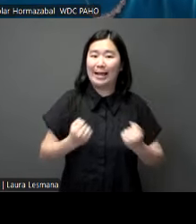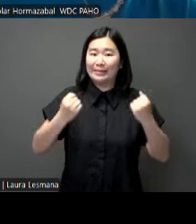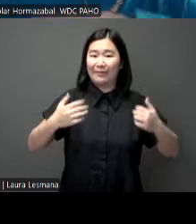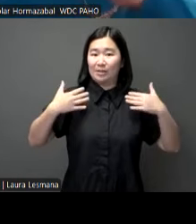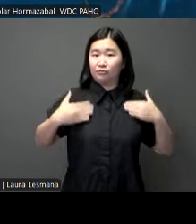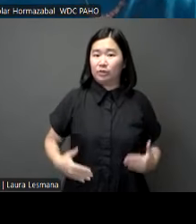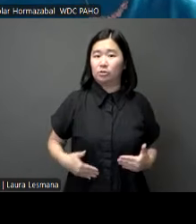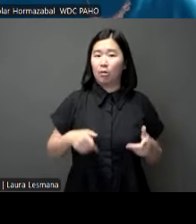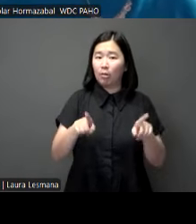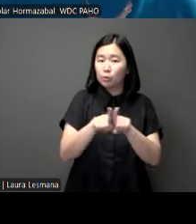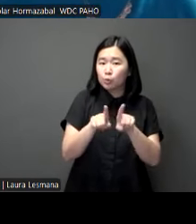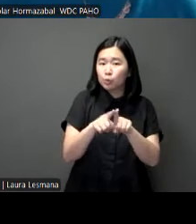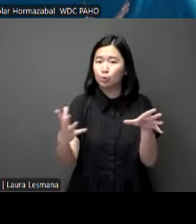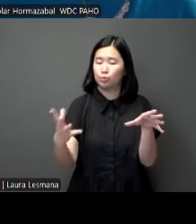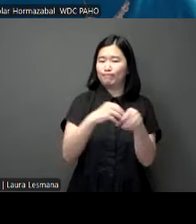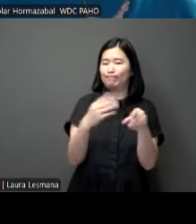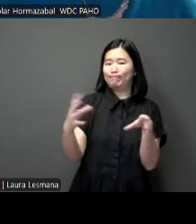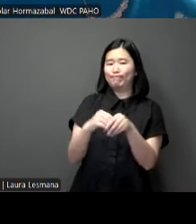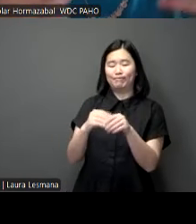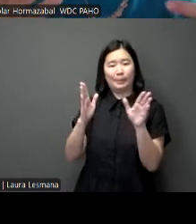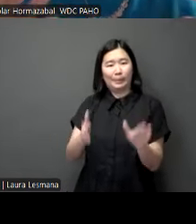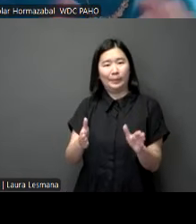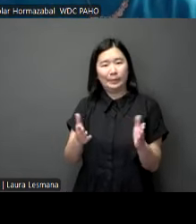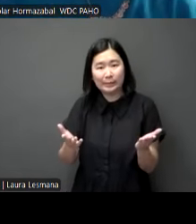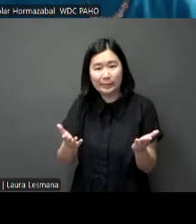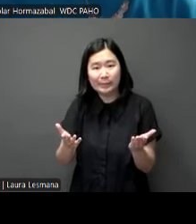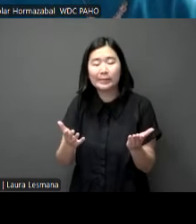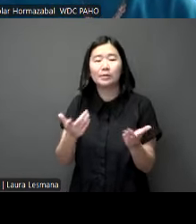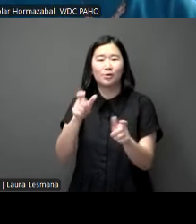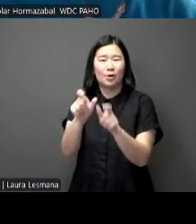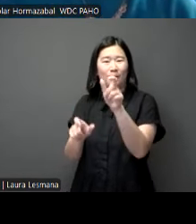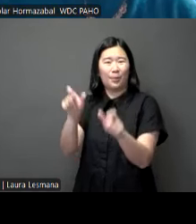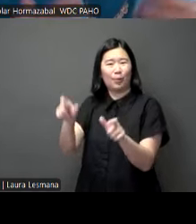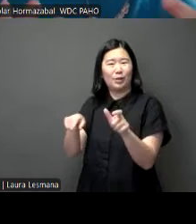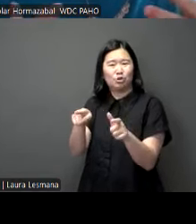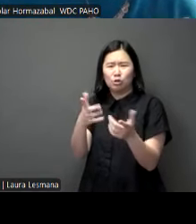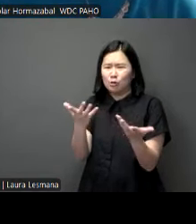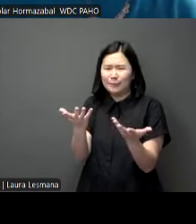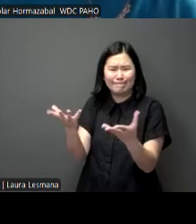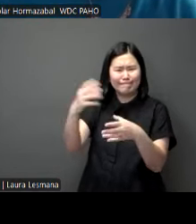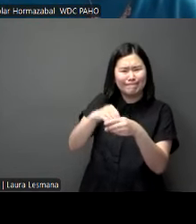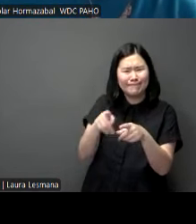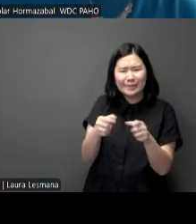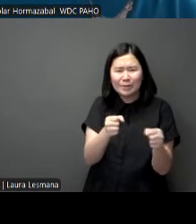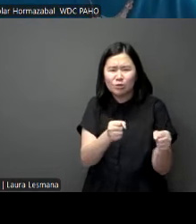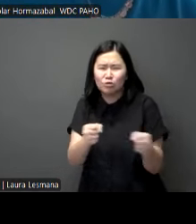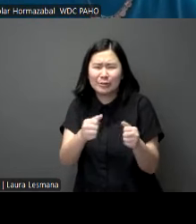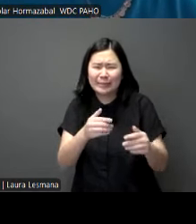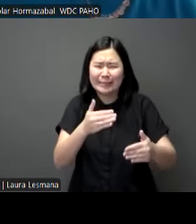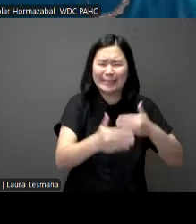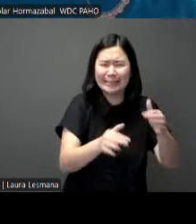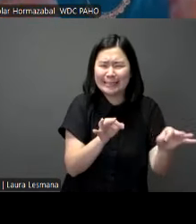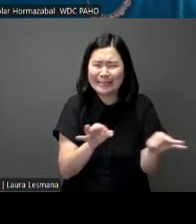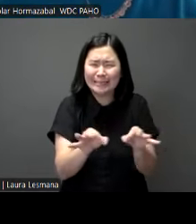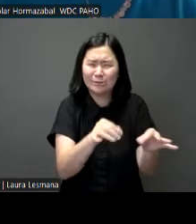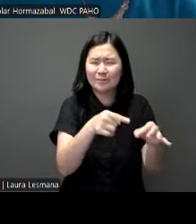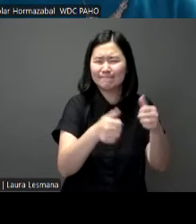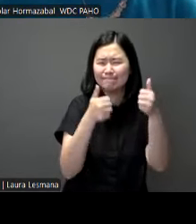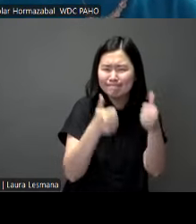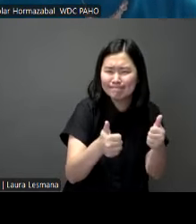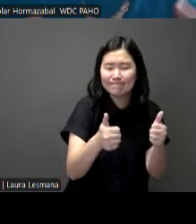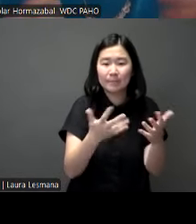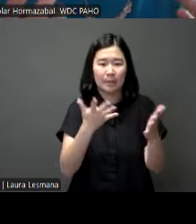to reorientate services as one of the goals. And this is just a general idea. I think these elements help you